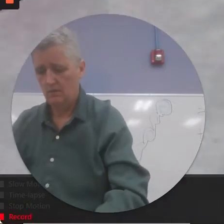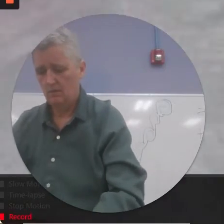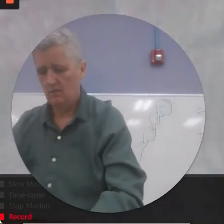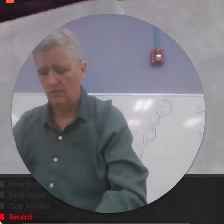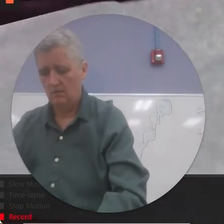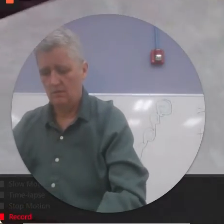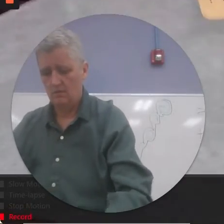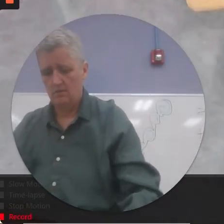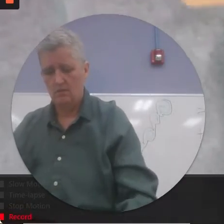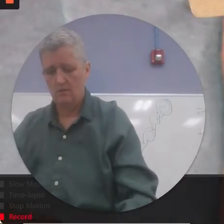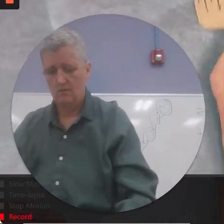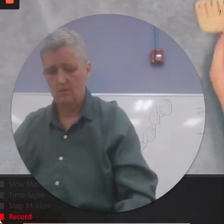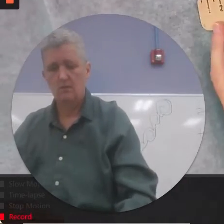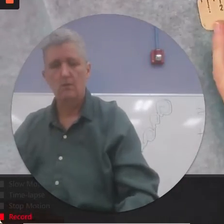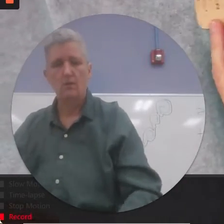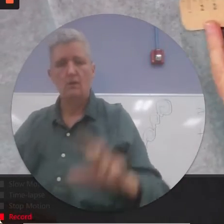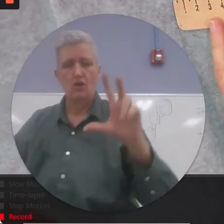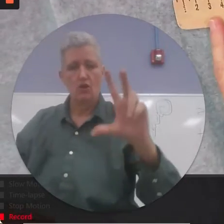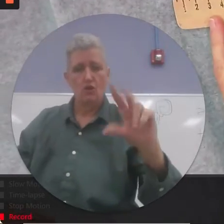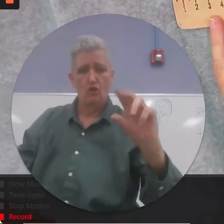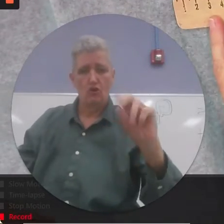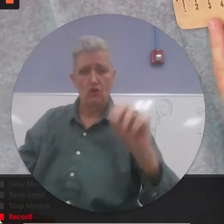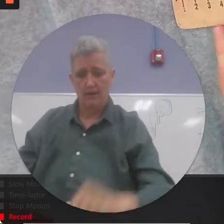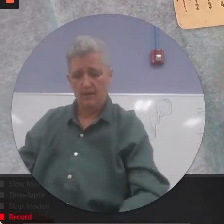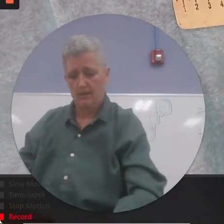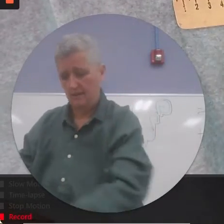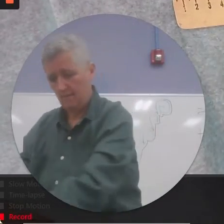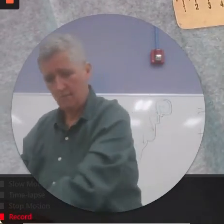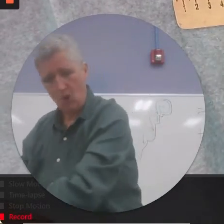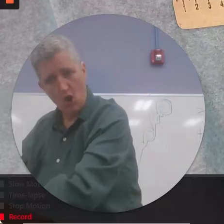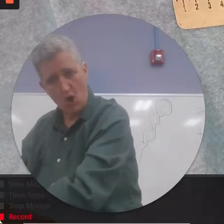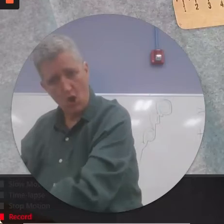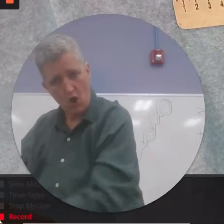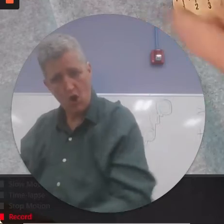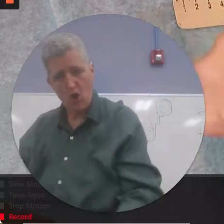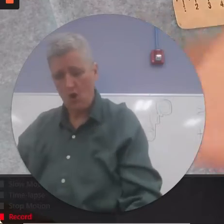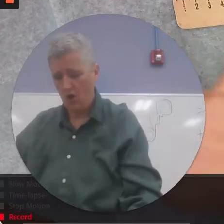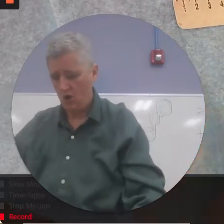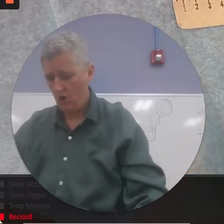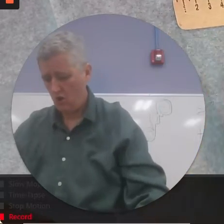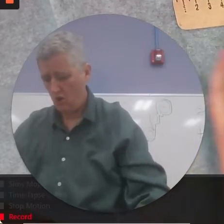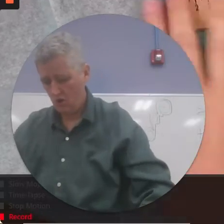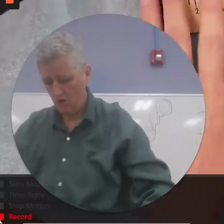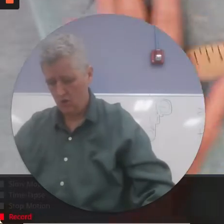Along here. Make it a good square. Draw your lines.